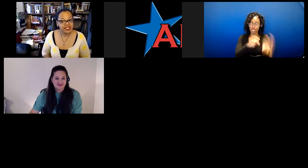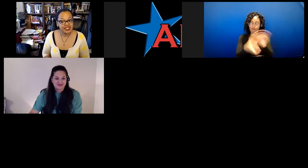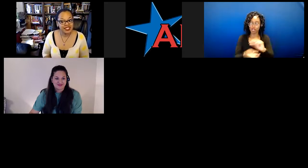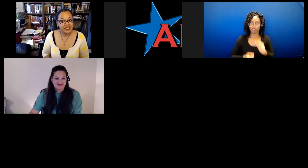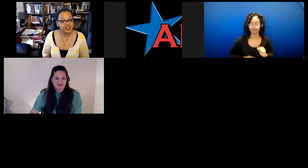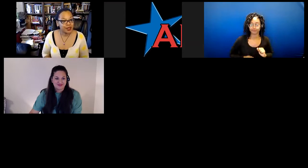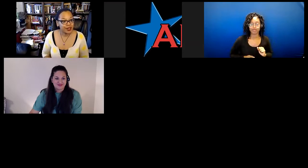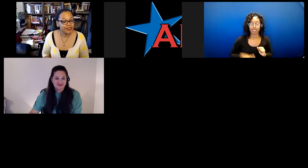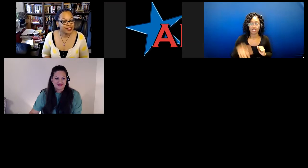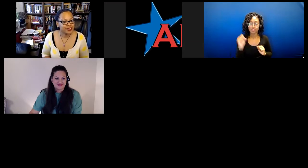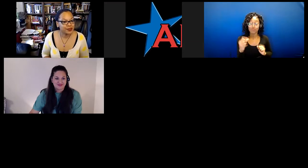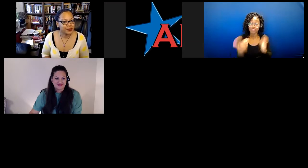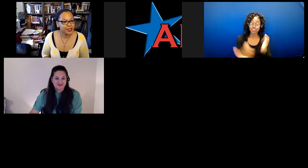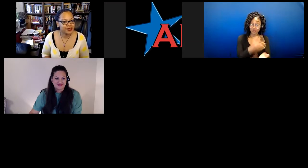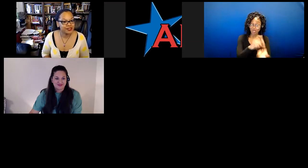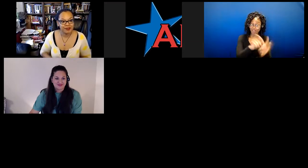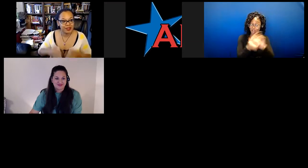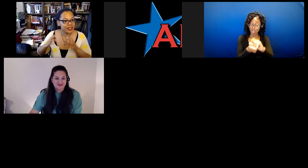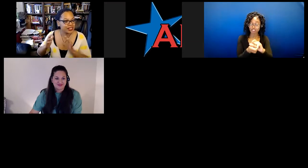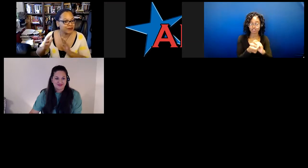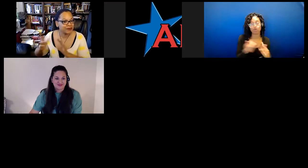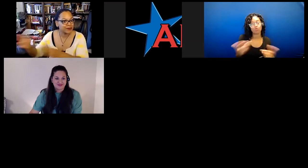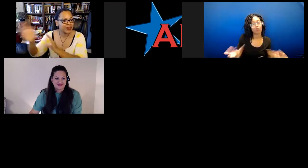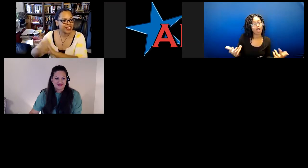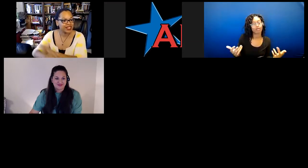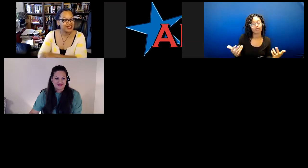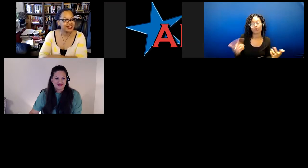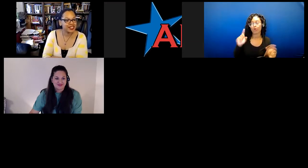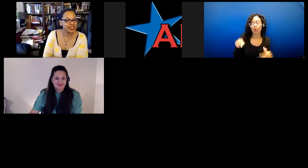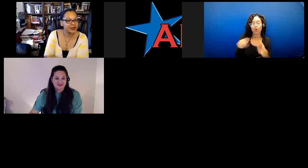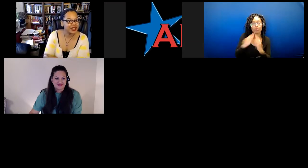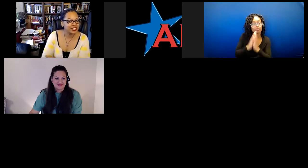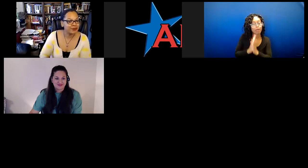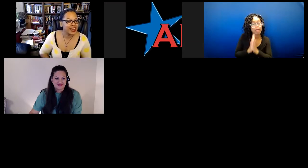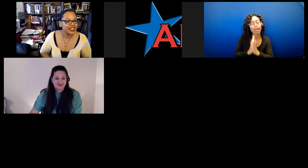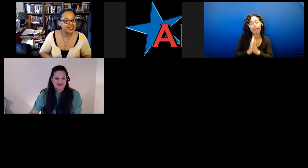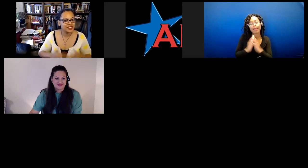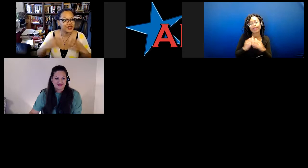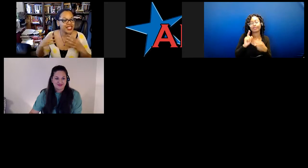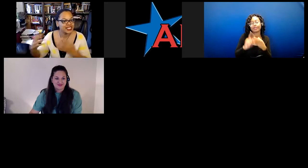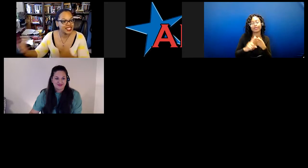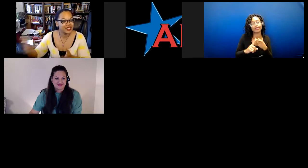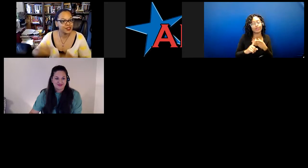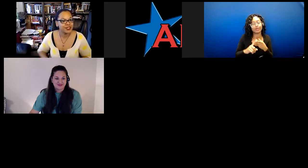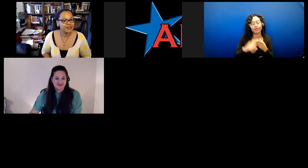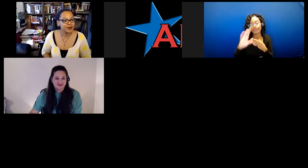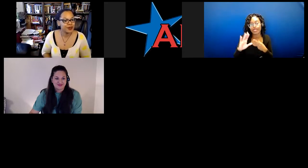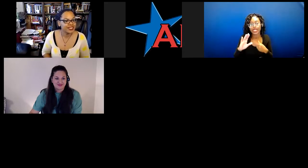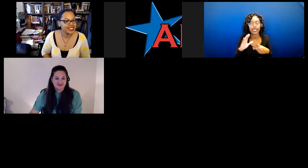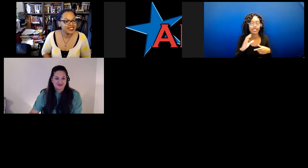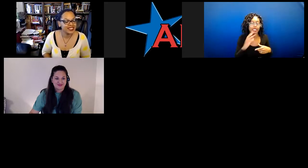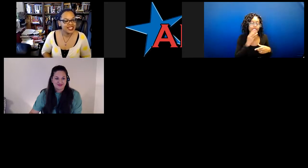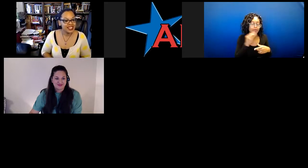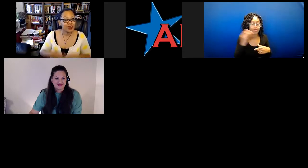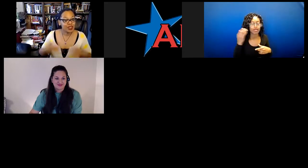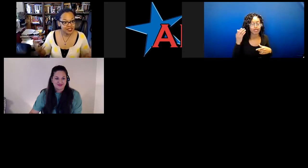ways, they said these new converts were going and praying at the synagogue behind their backs, and they're trying to take over the